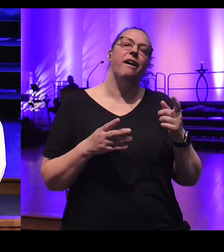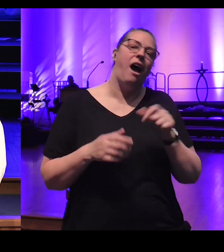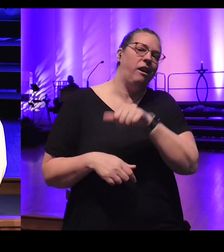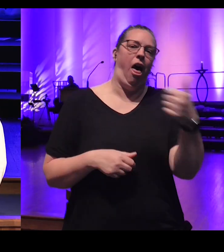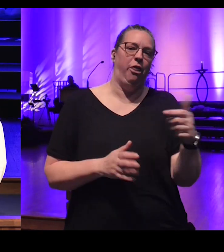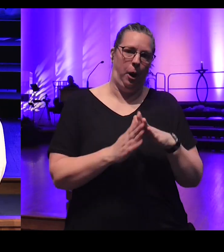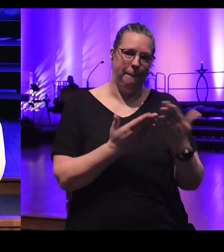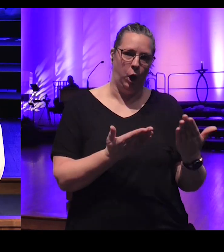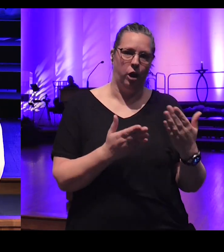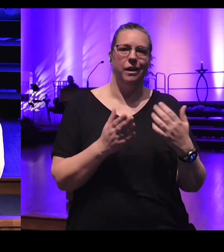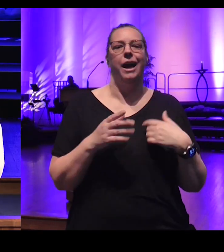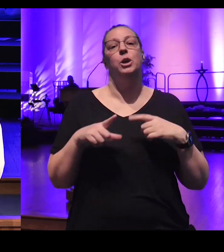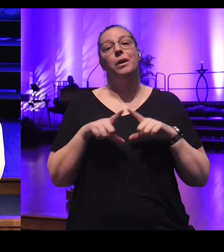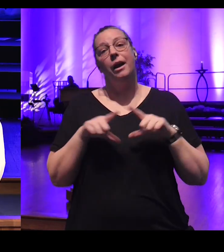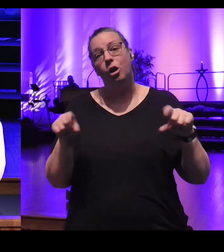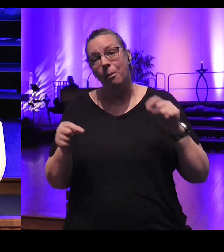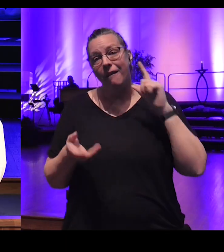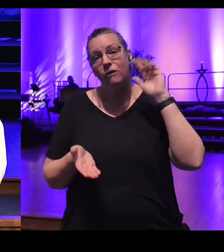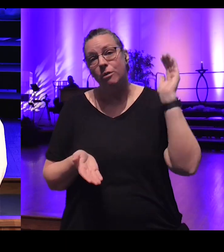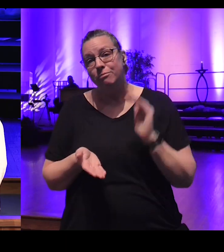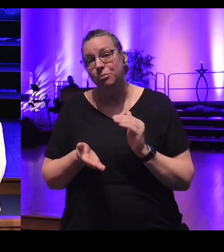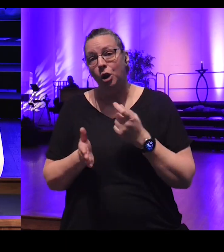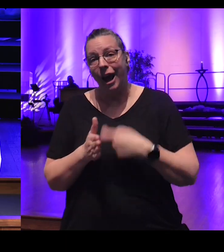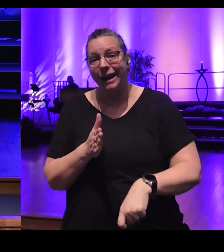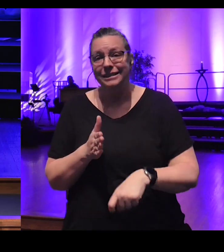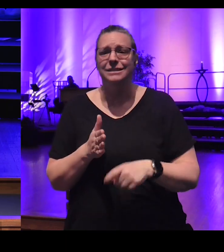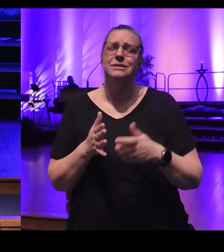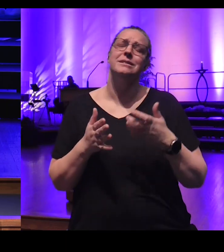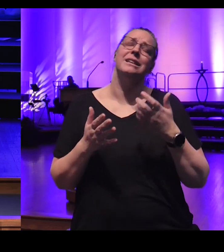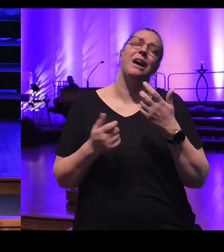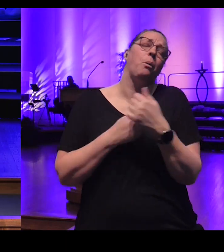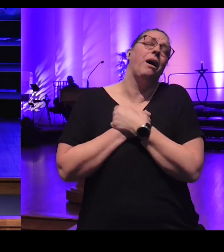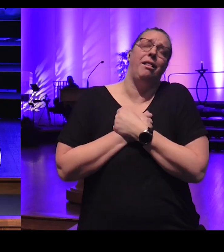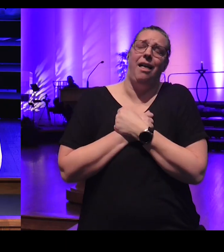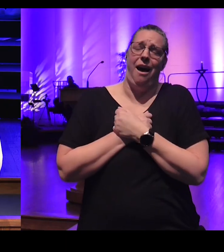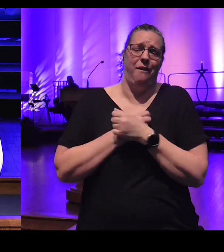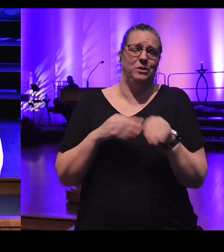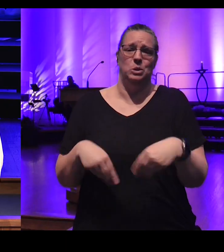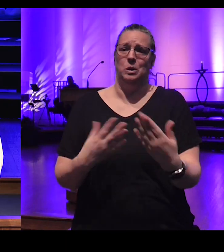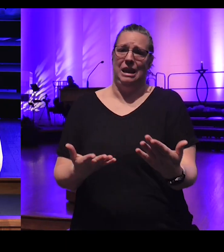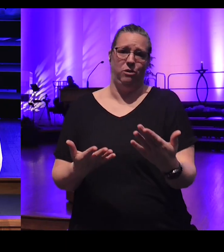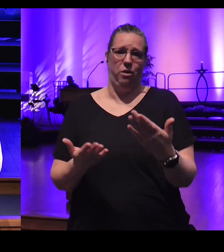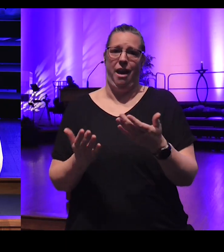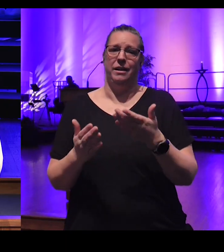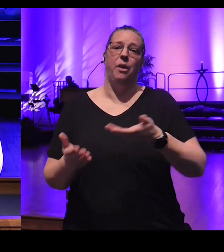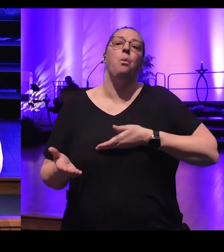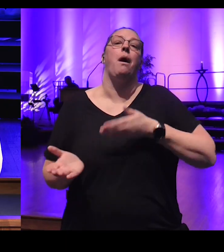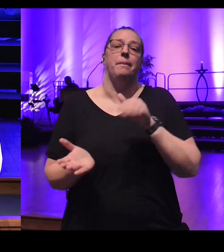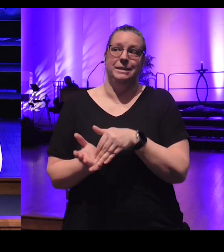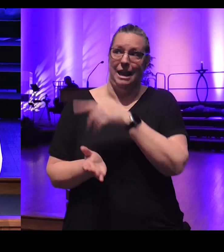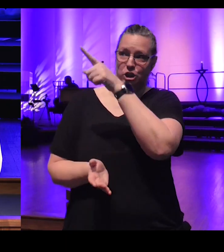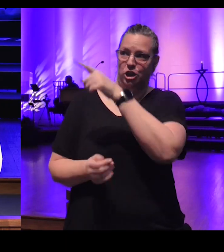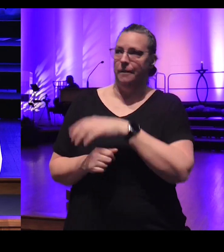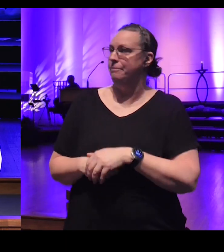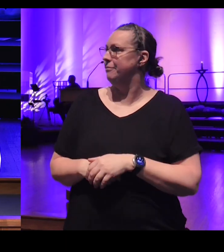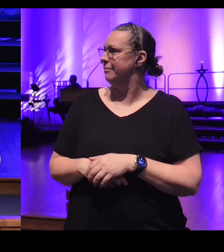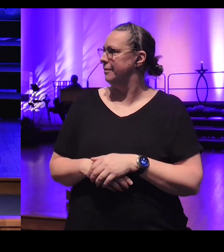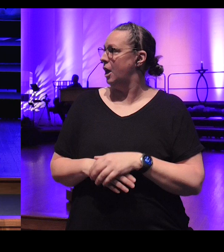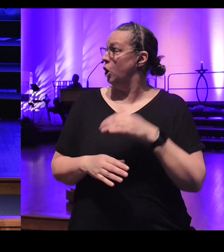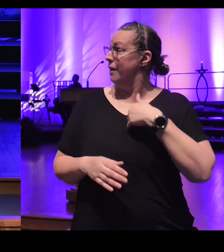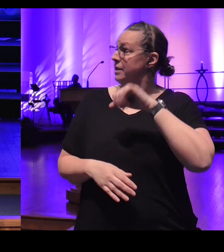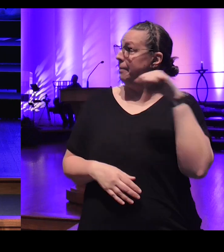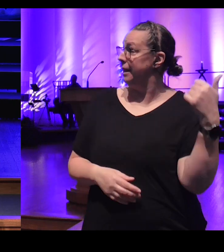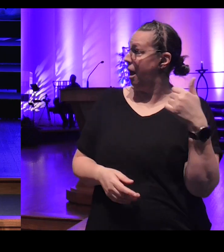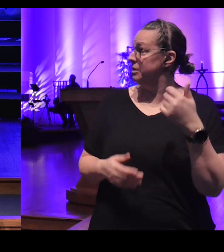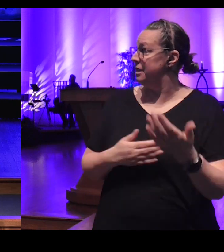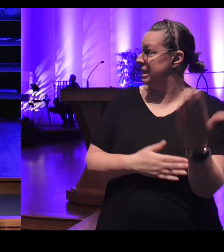get some coupons for discounts. So I'd love to meet you in our Welcome Center. Thank you. You got something else for